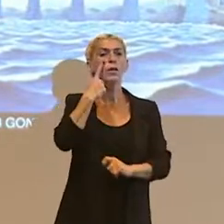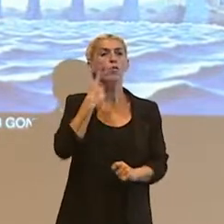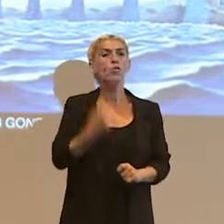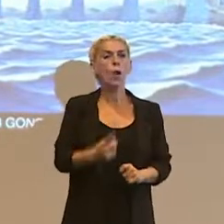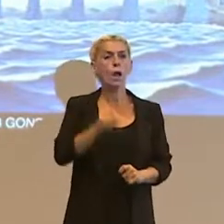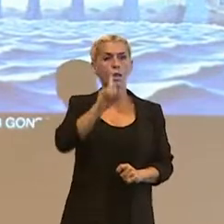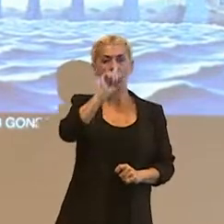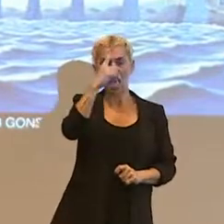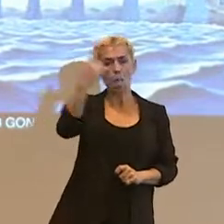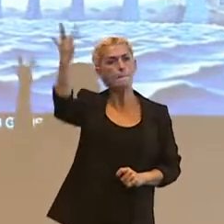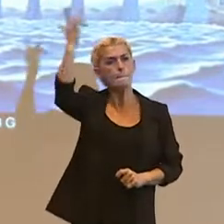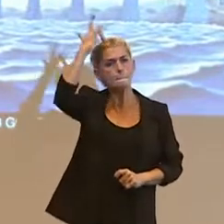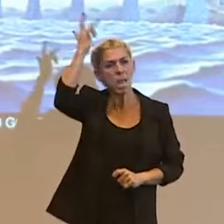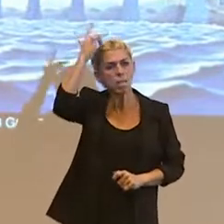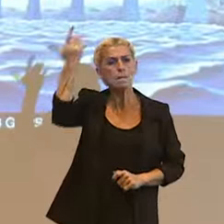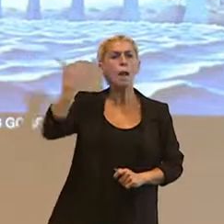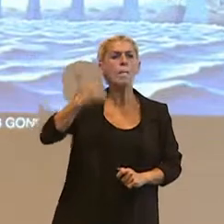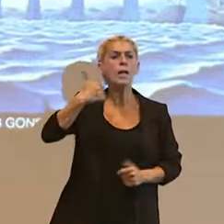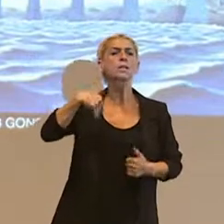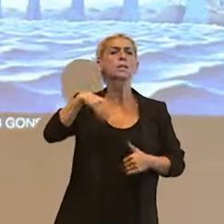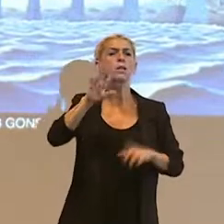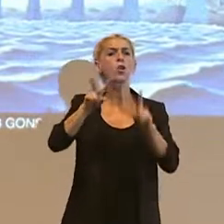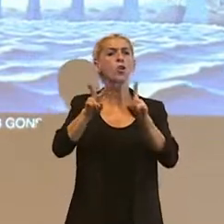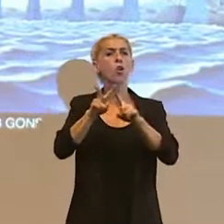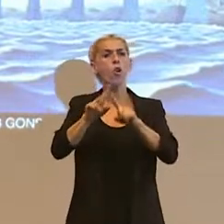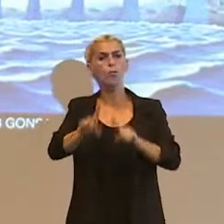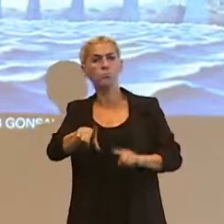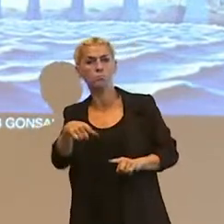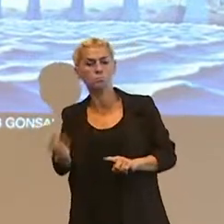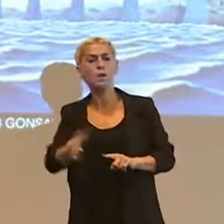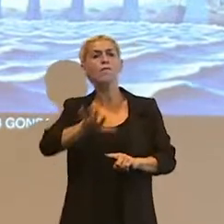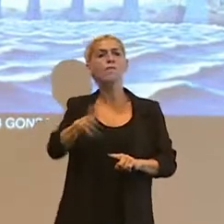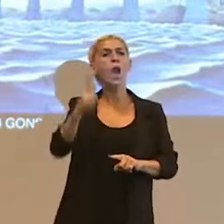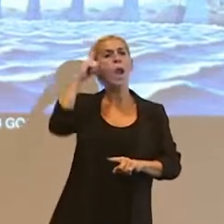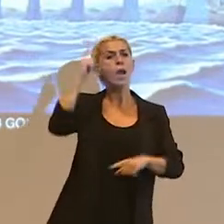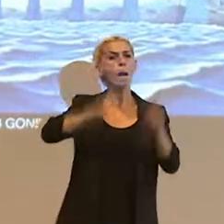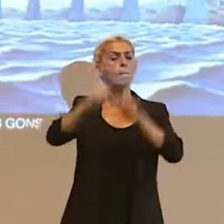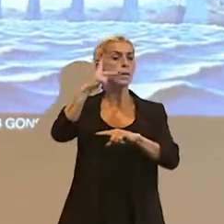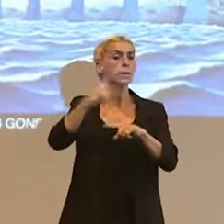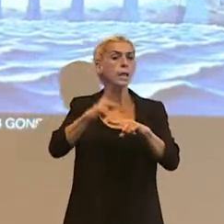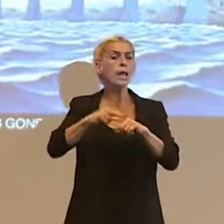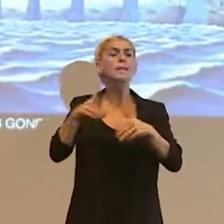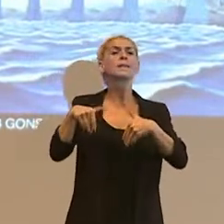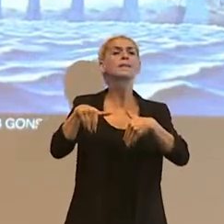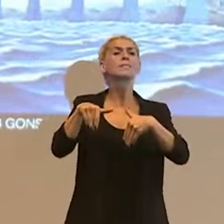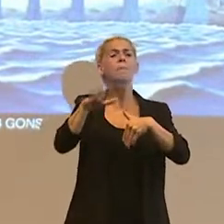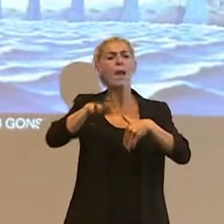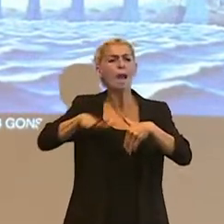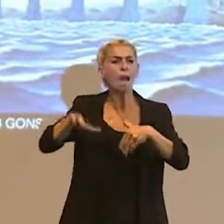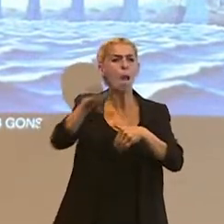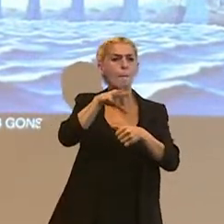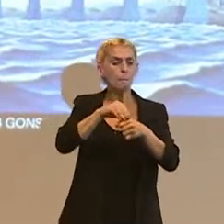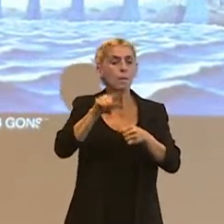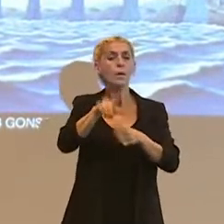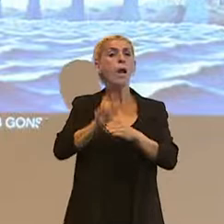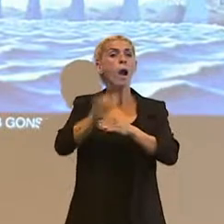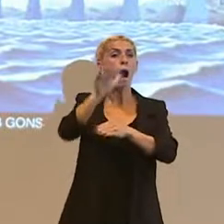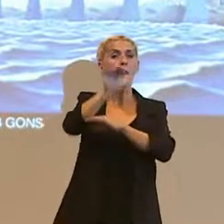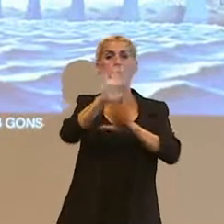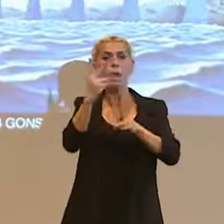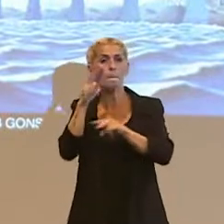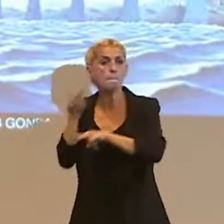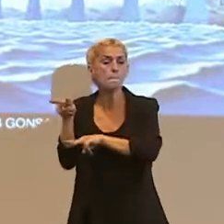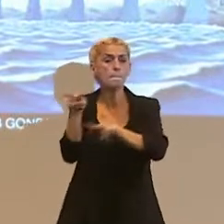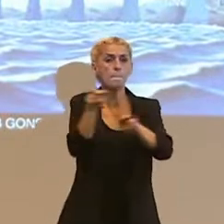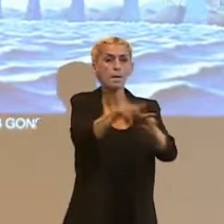life and this changing perspective is not only limited to neuroscience or